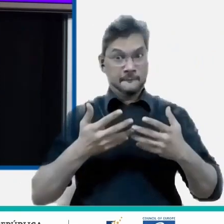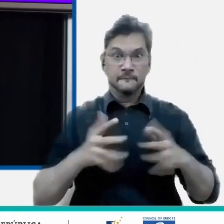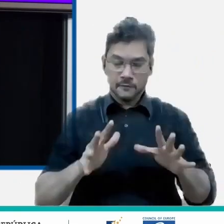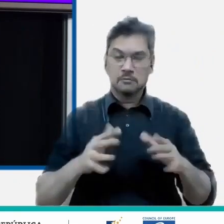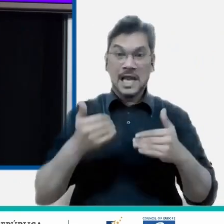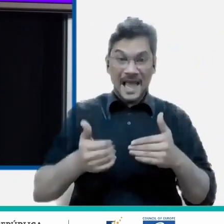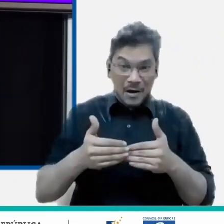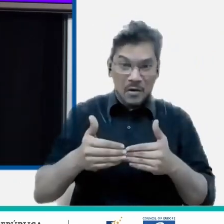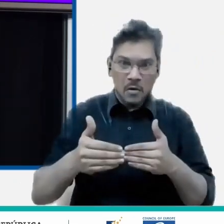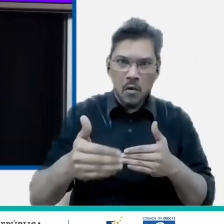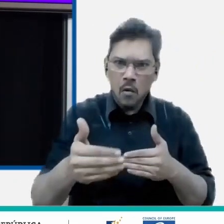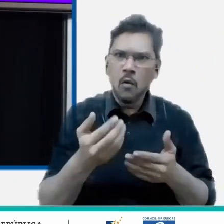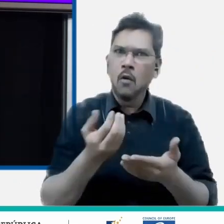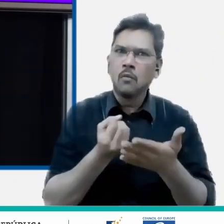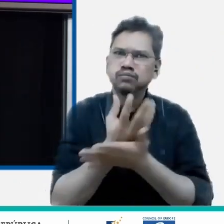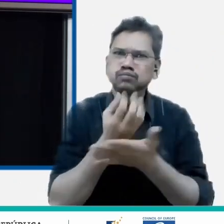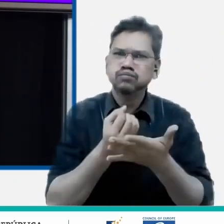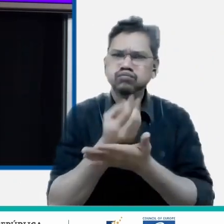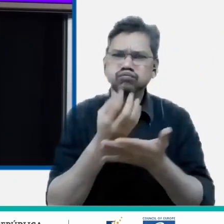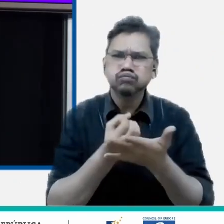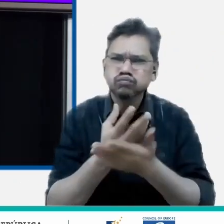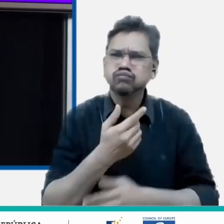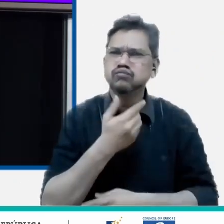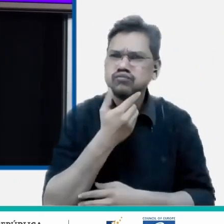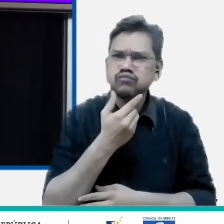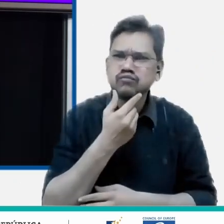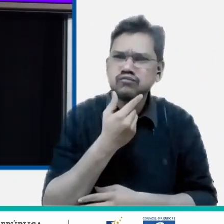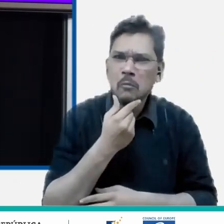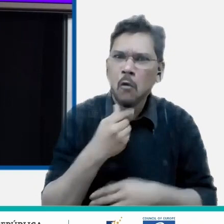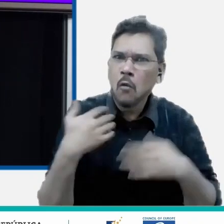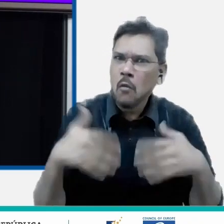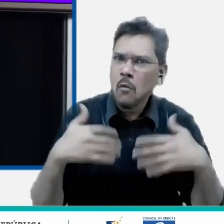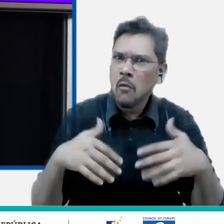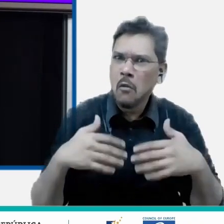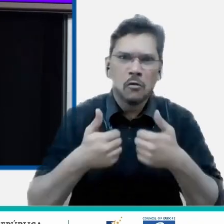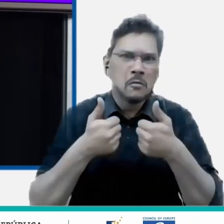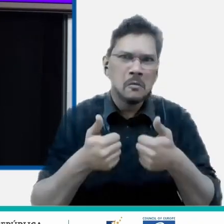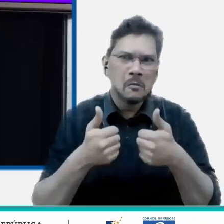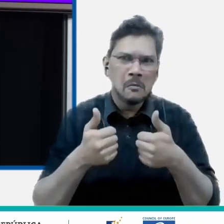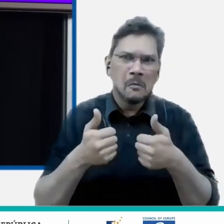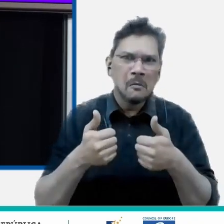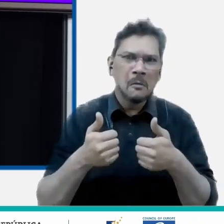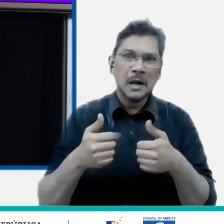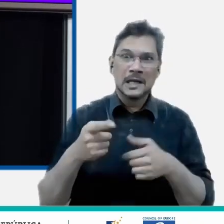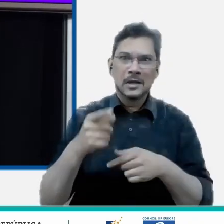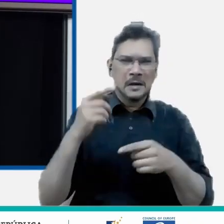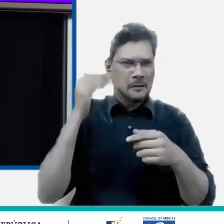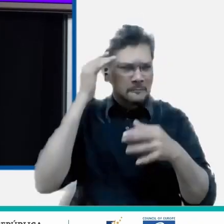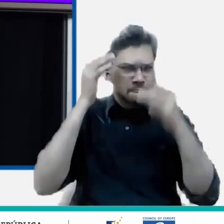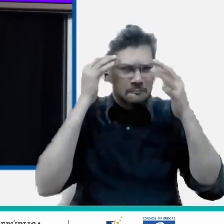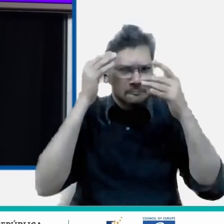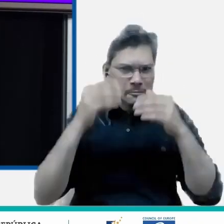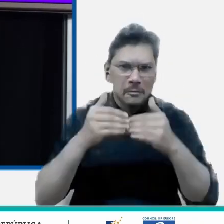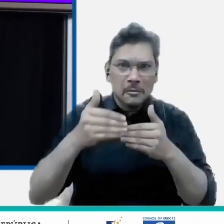that a lot of those thinkings have already gone ahead to bring forward. I think as well, one of the other things from the review was